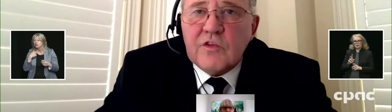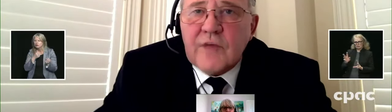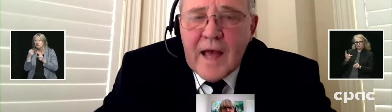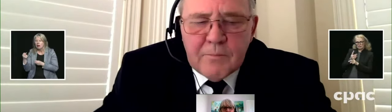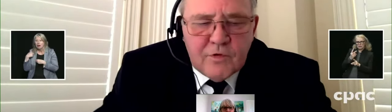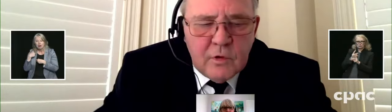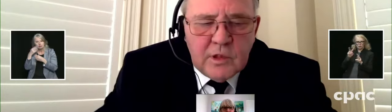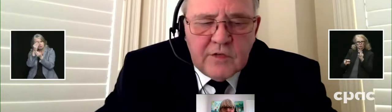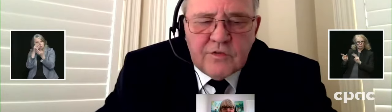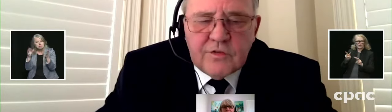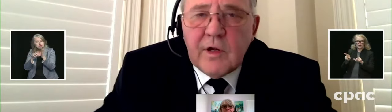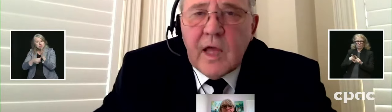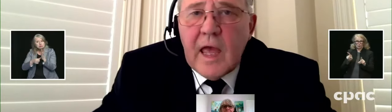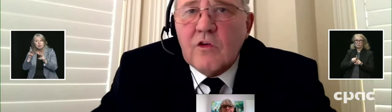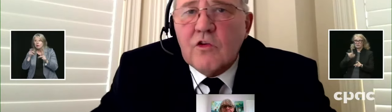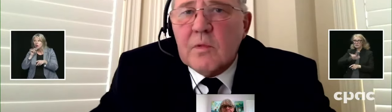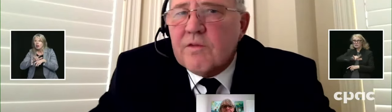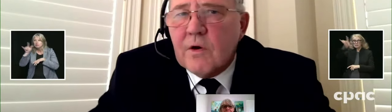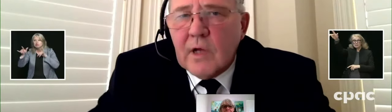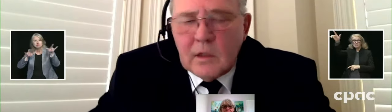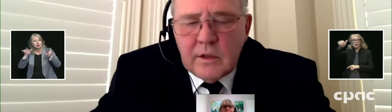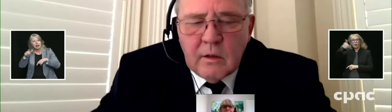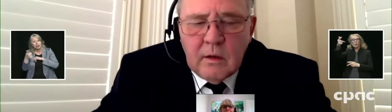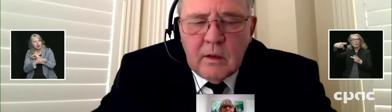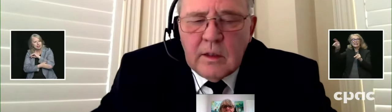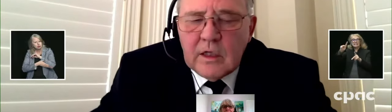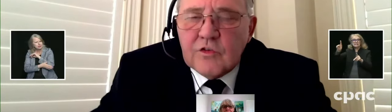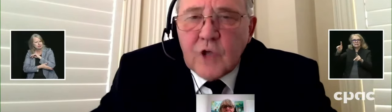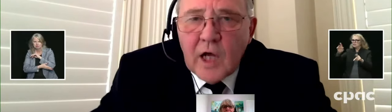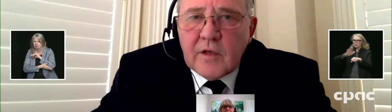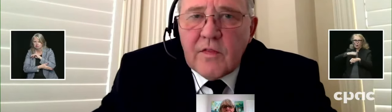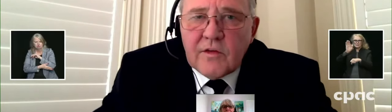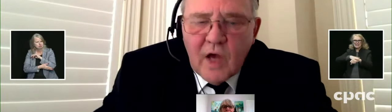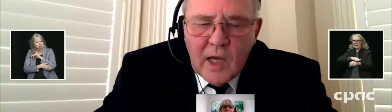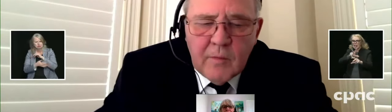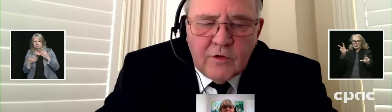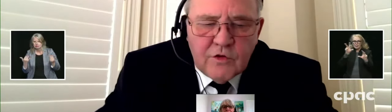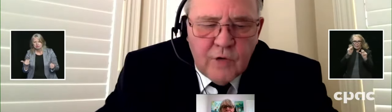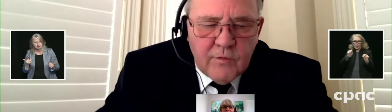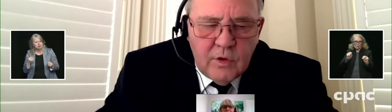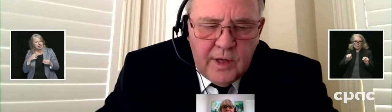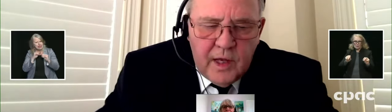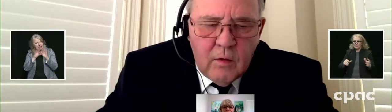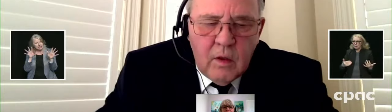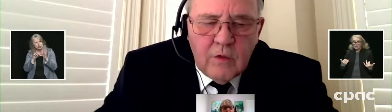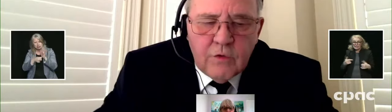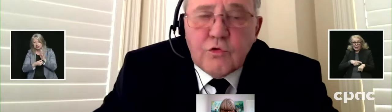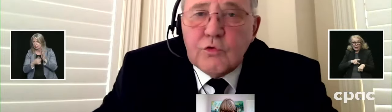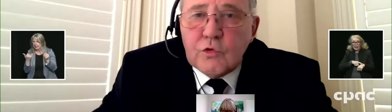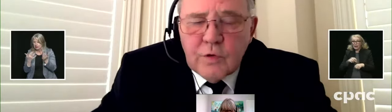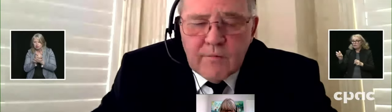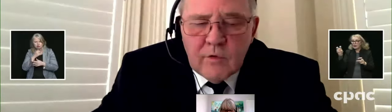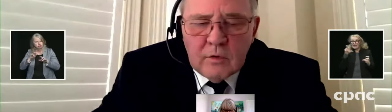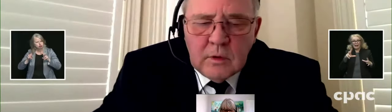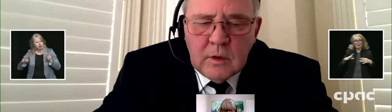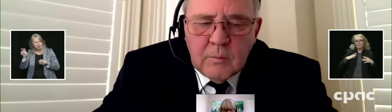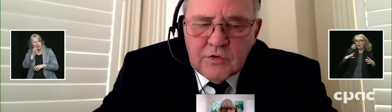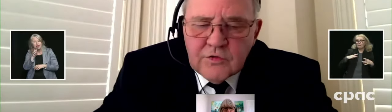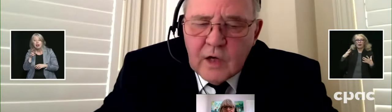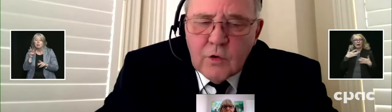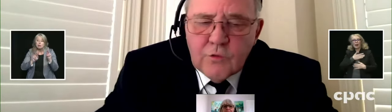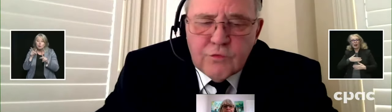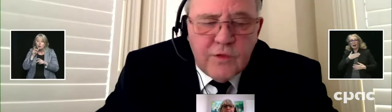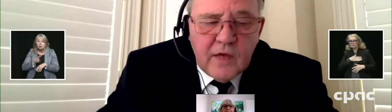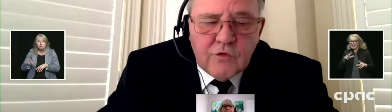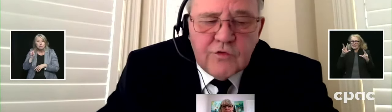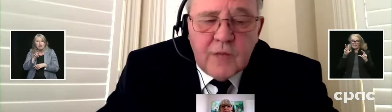it's absolutely necessary. And to be very clear, it is not the time to travel now. Those who do travel must now